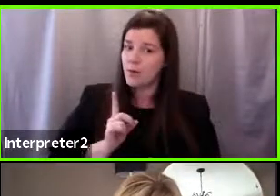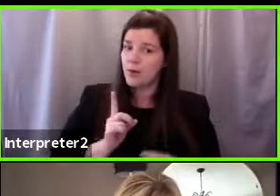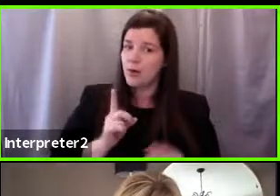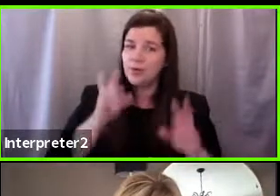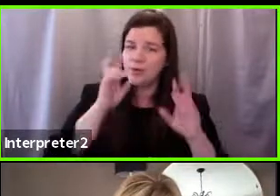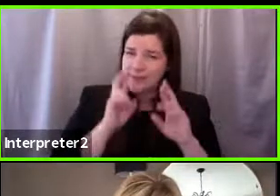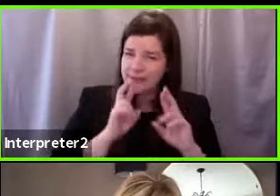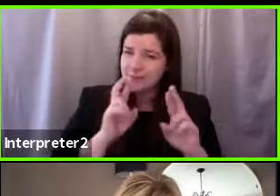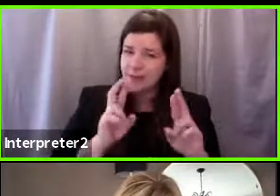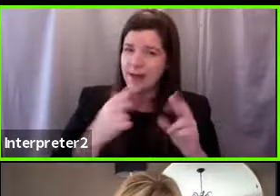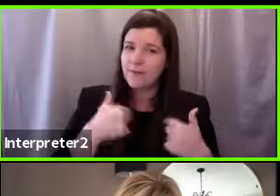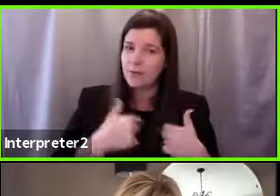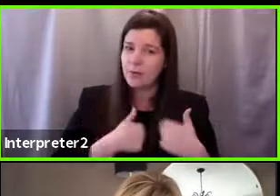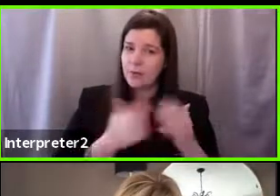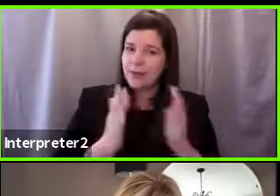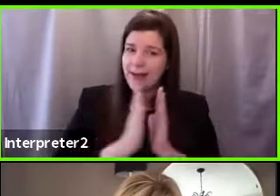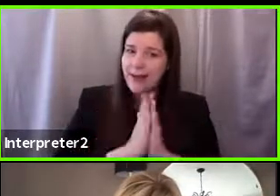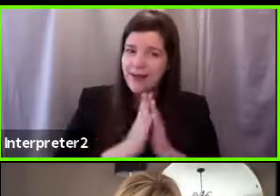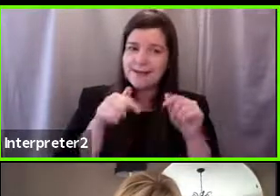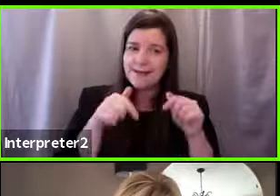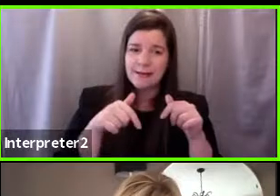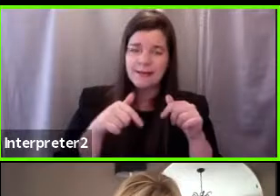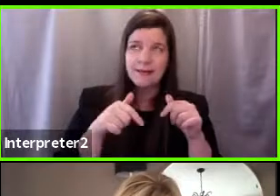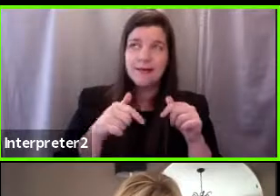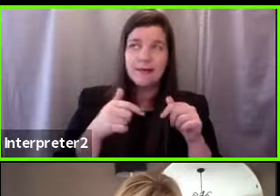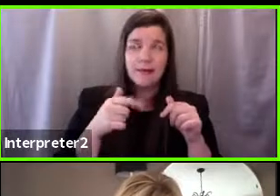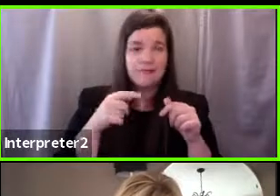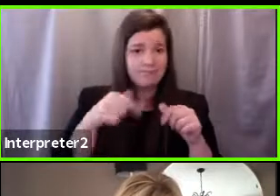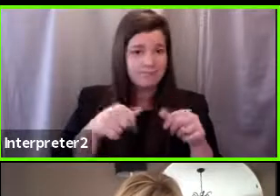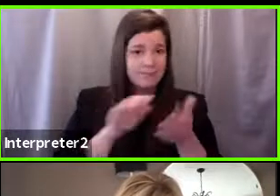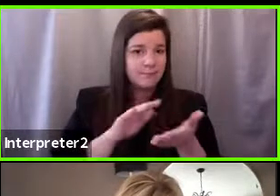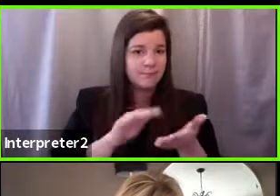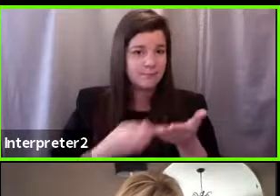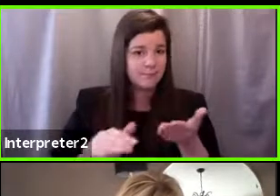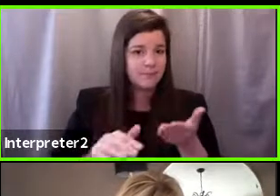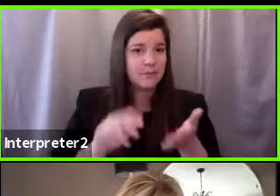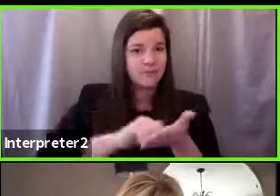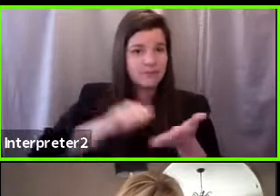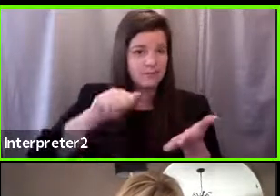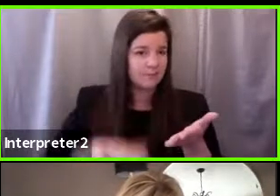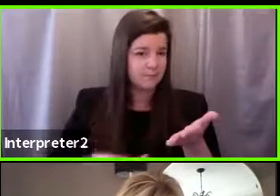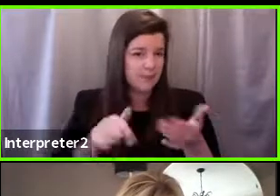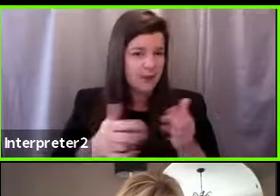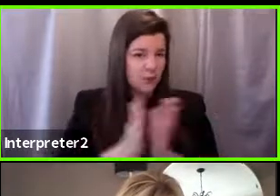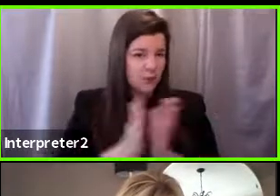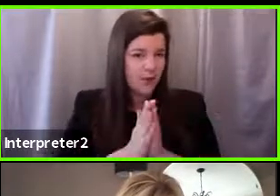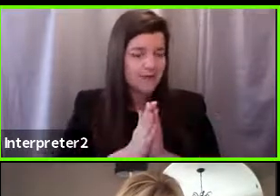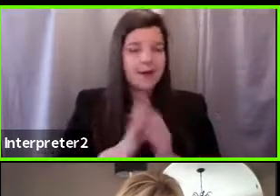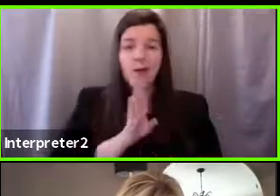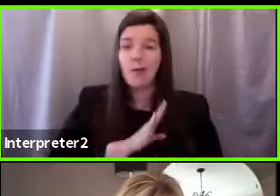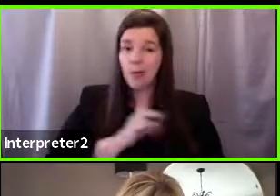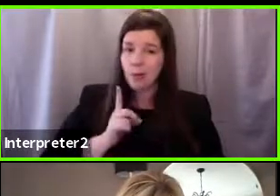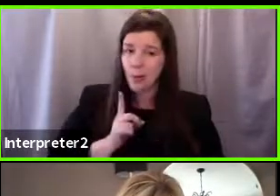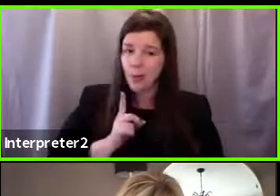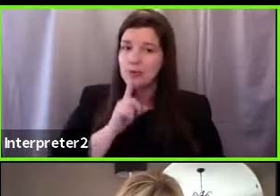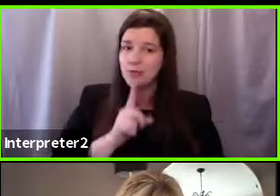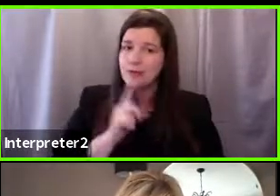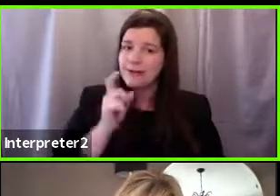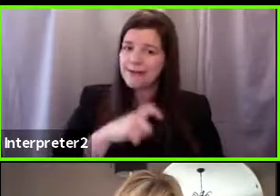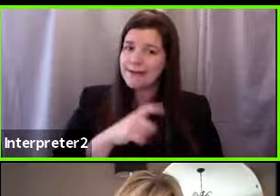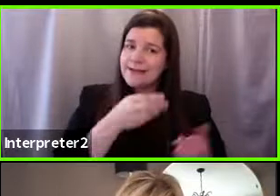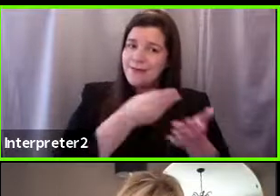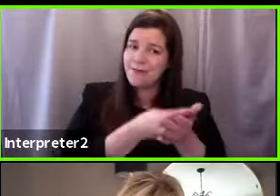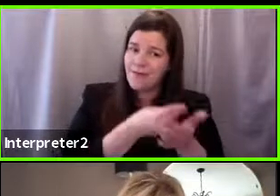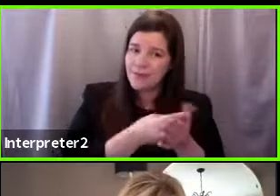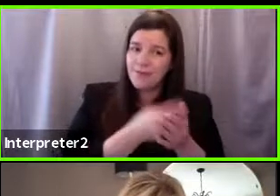respectfully ask that this request be denied or stricken because the board actually needs these funds for